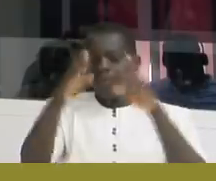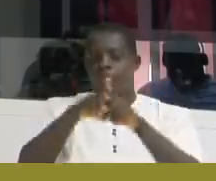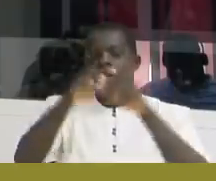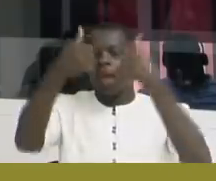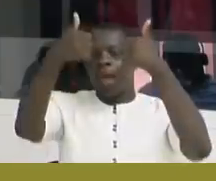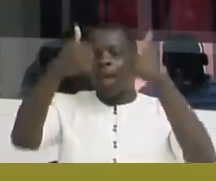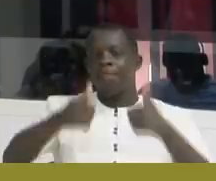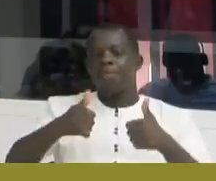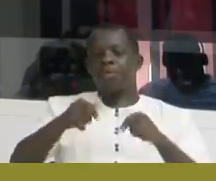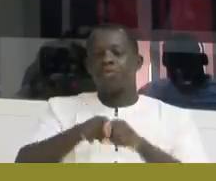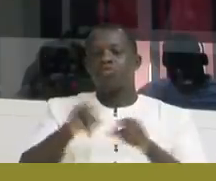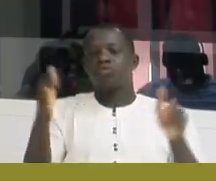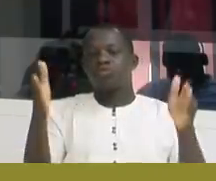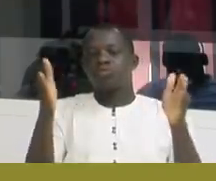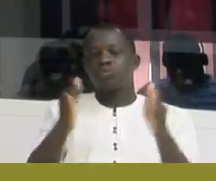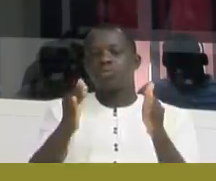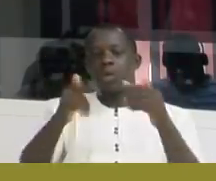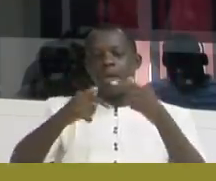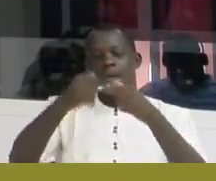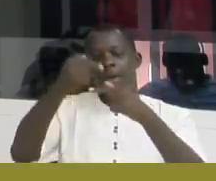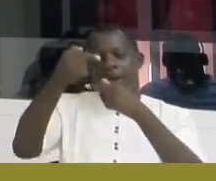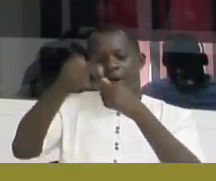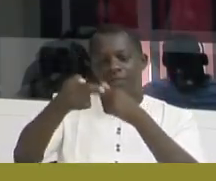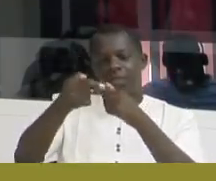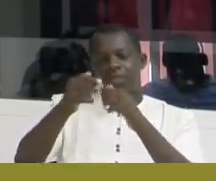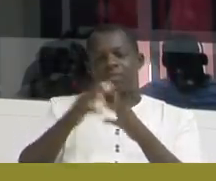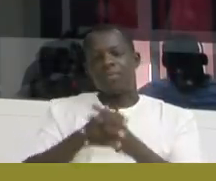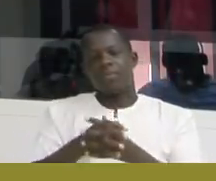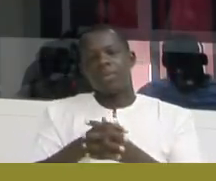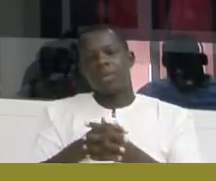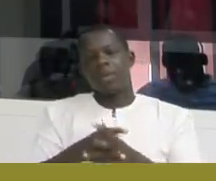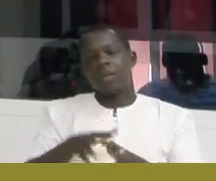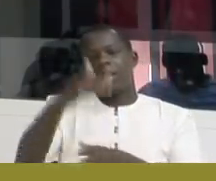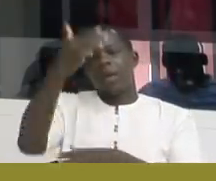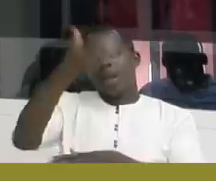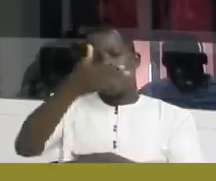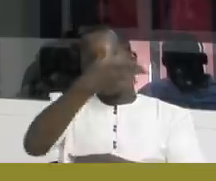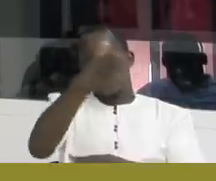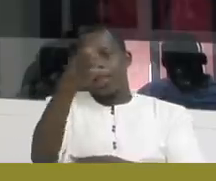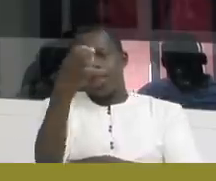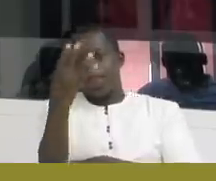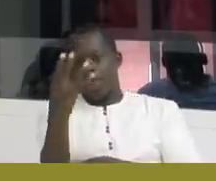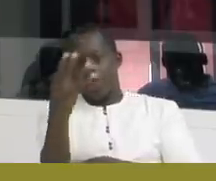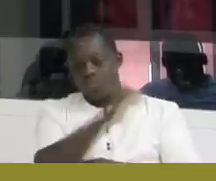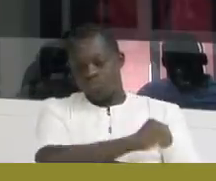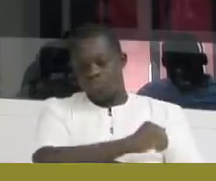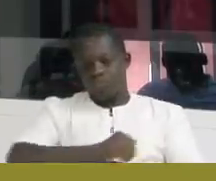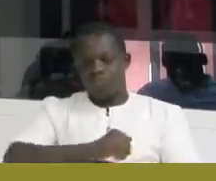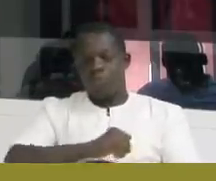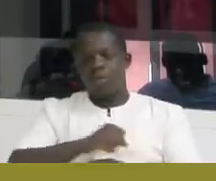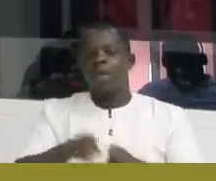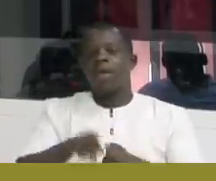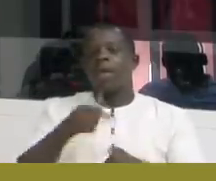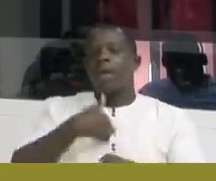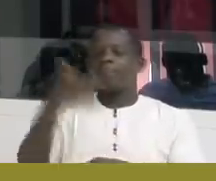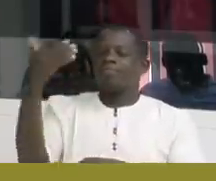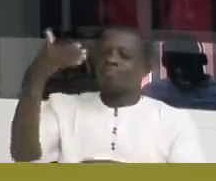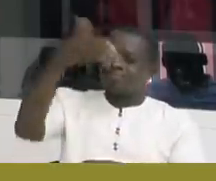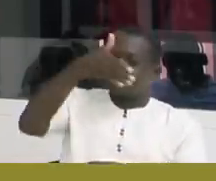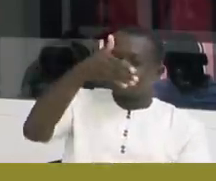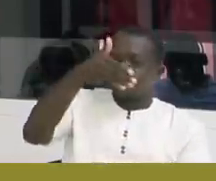occurred shortly after the 1994 takeover. I had